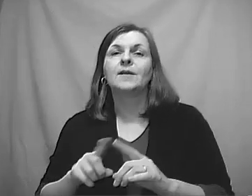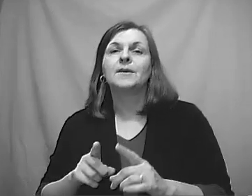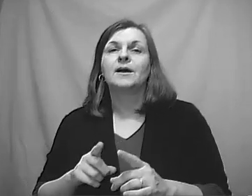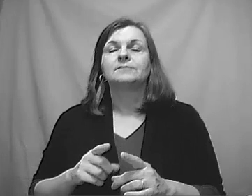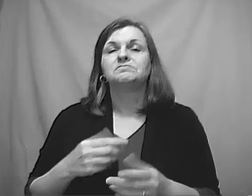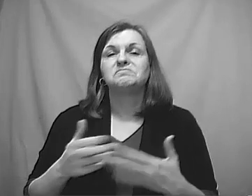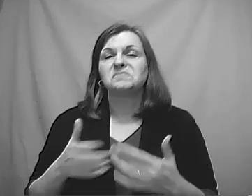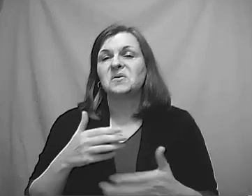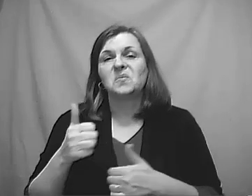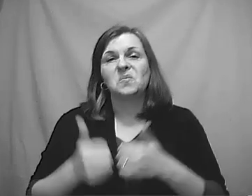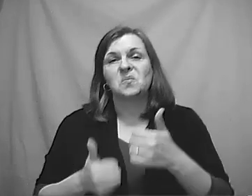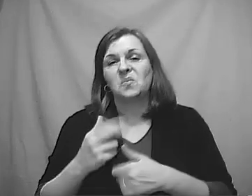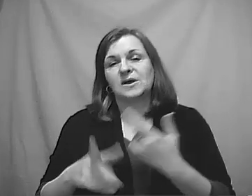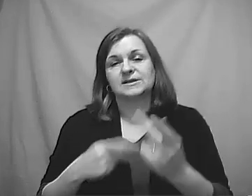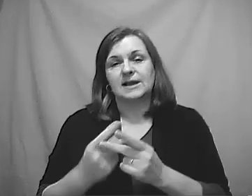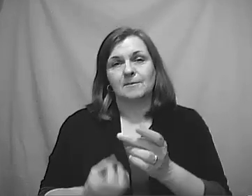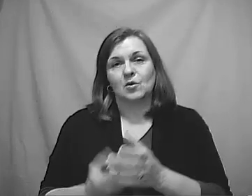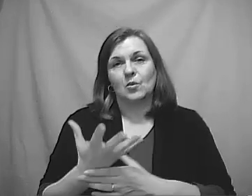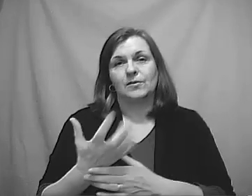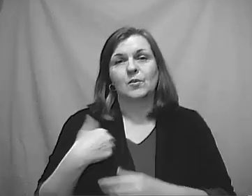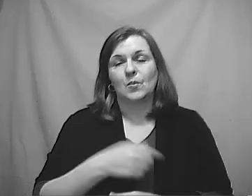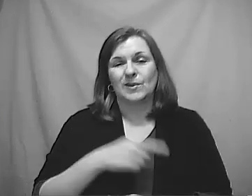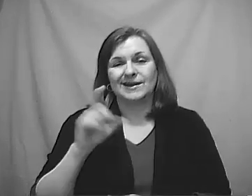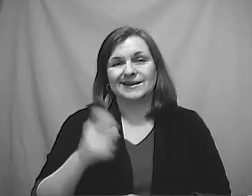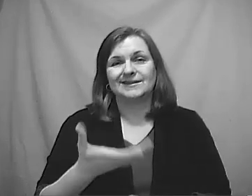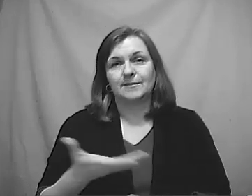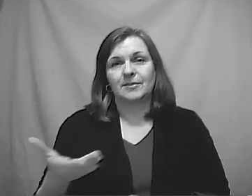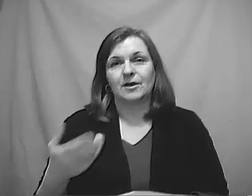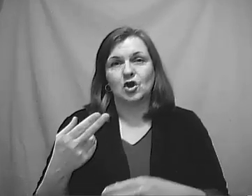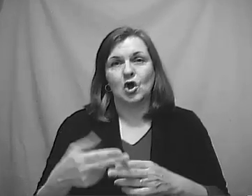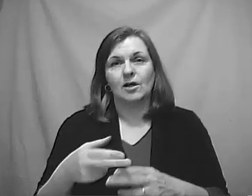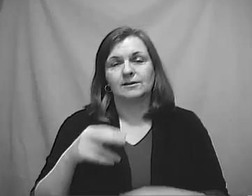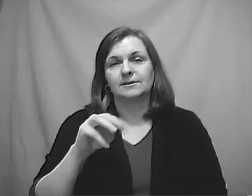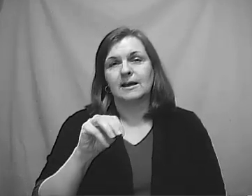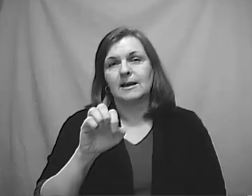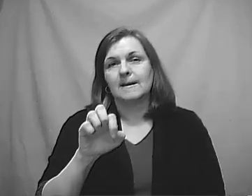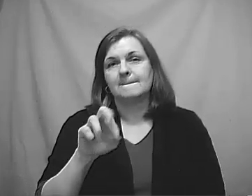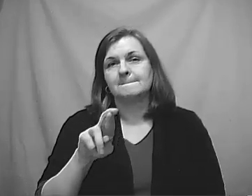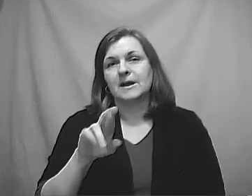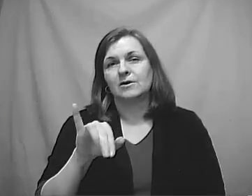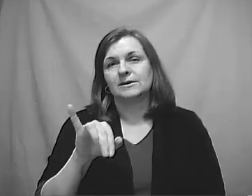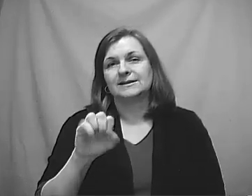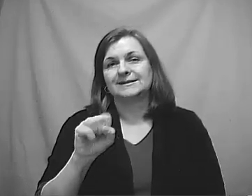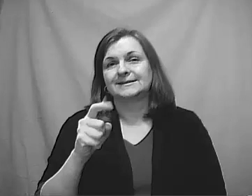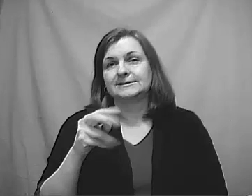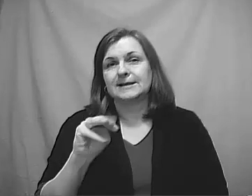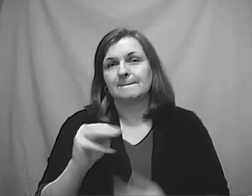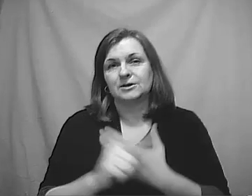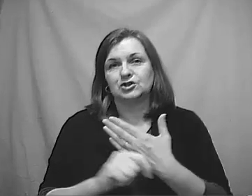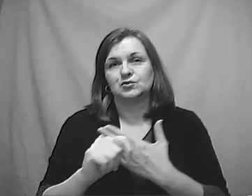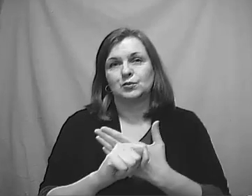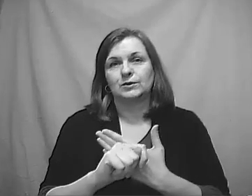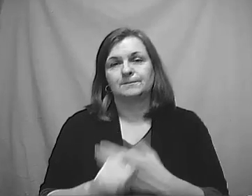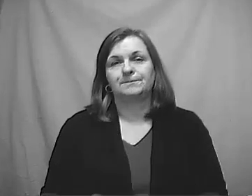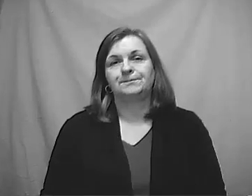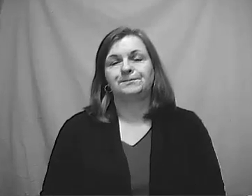in a minute. But regardless of the type of growth, we need something known as a meristem.